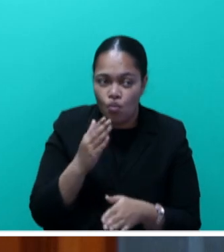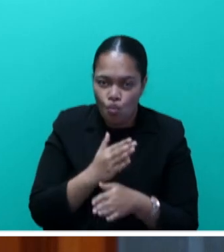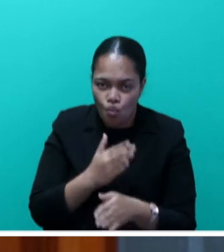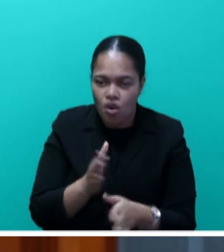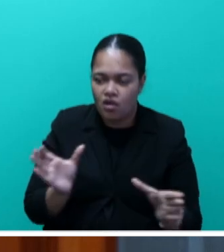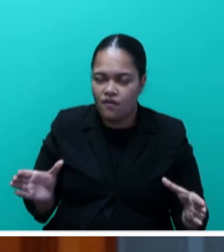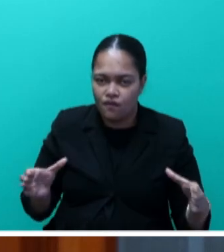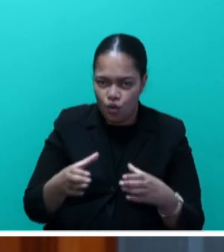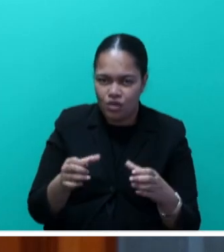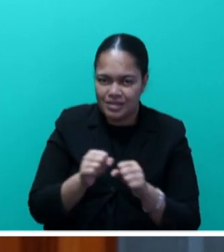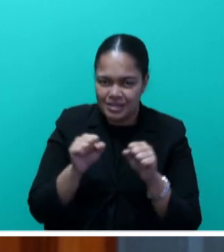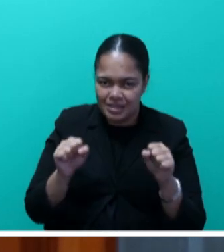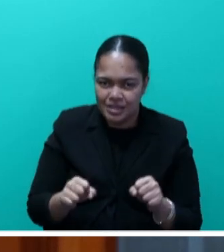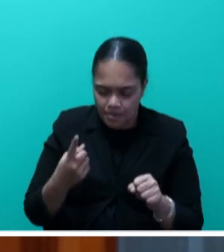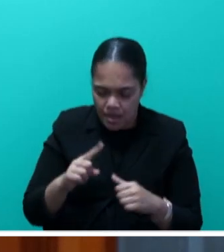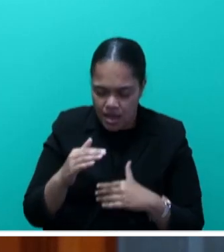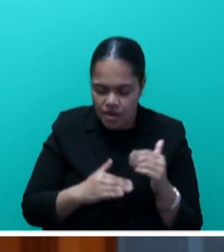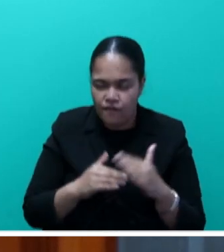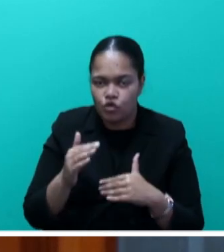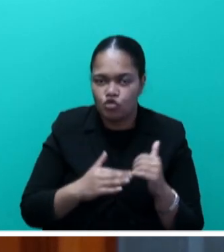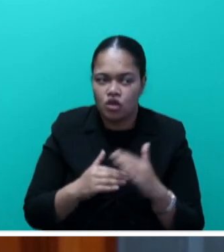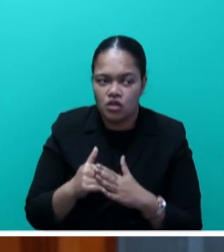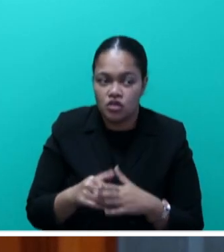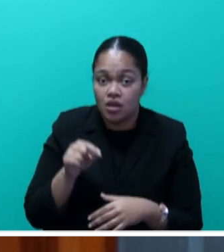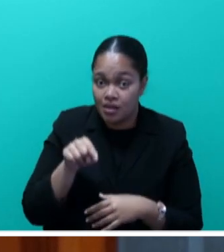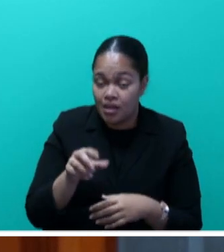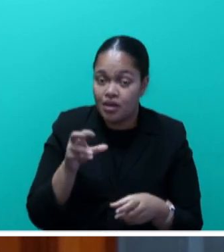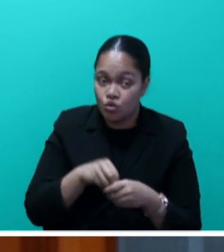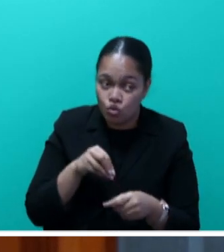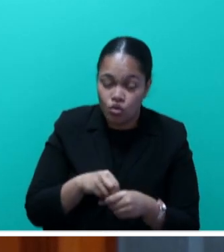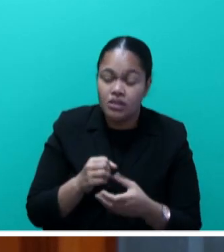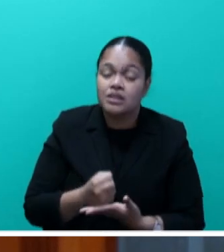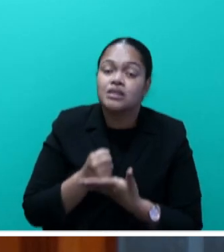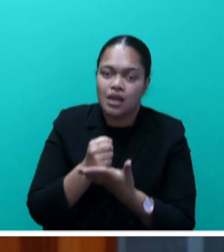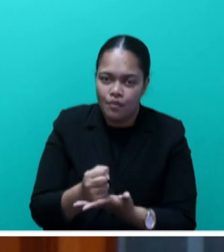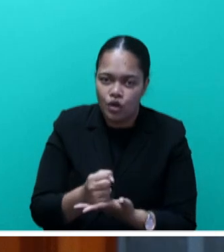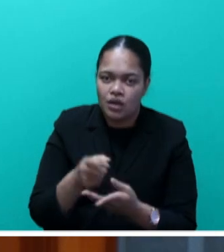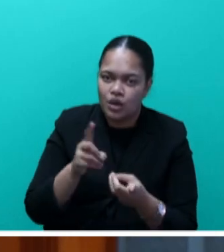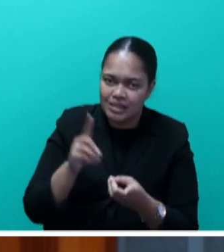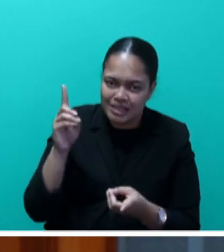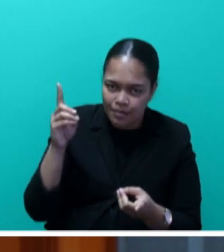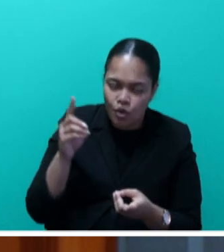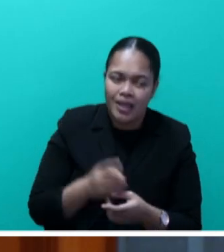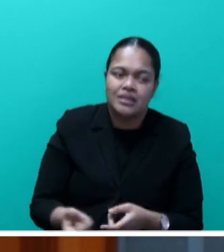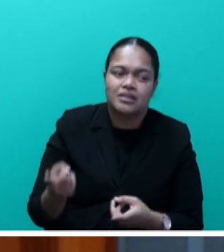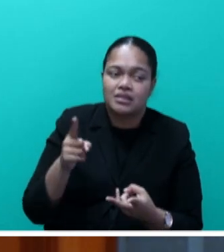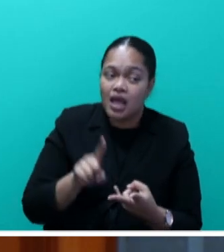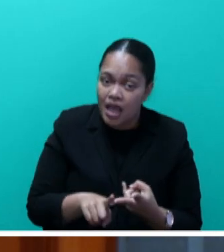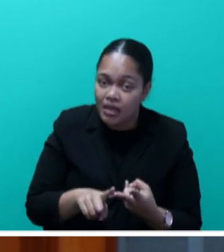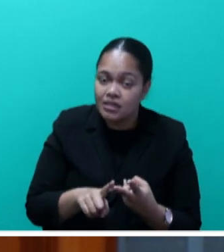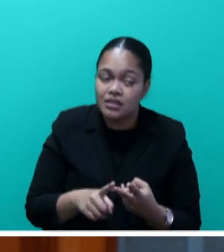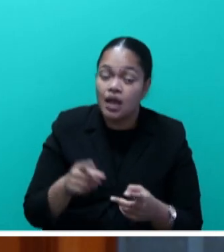workforce, system, and infrastructure. This includes supporting our diplomats and,